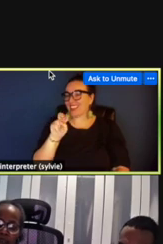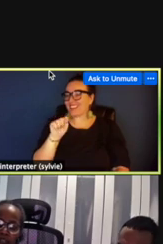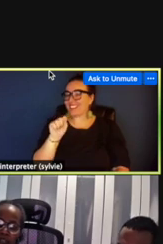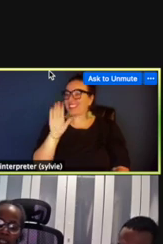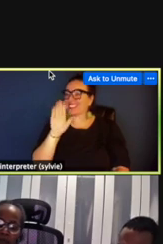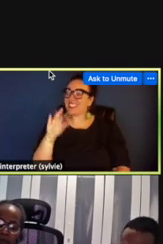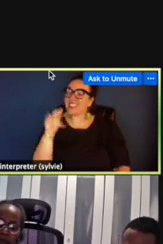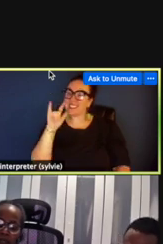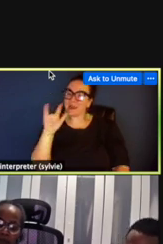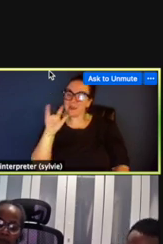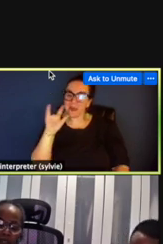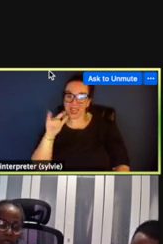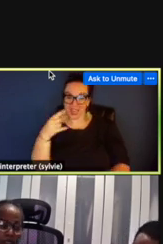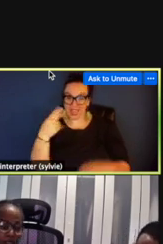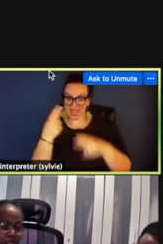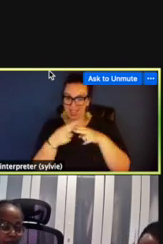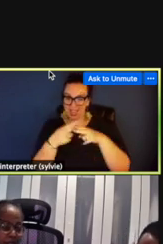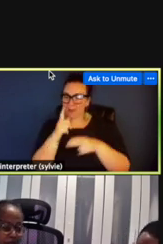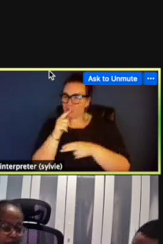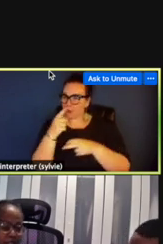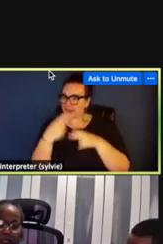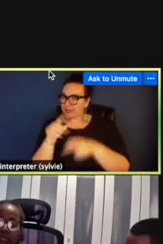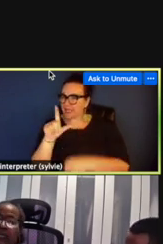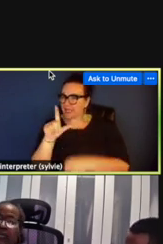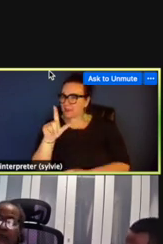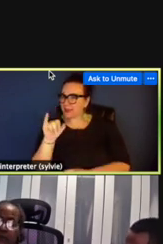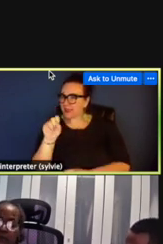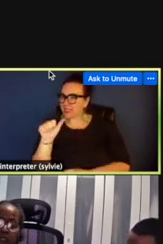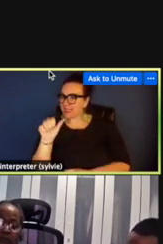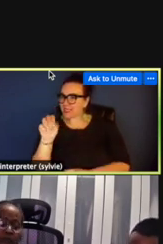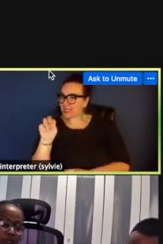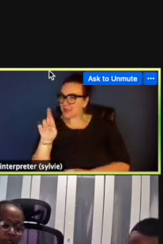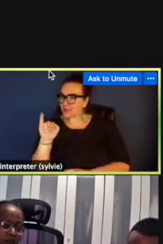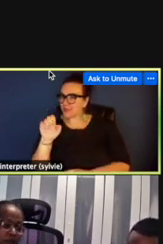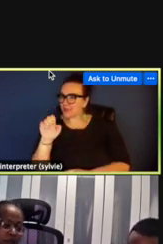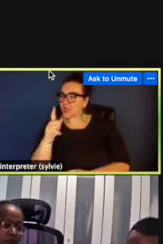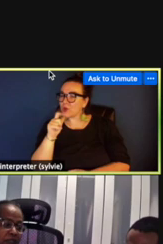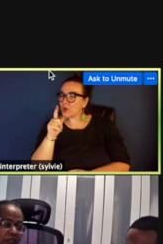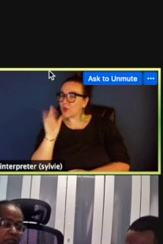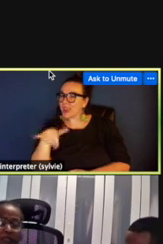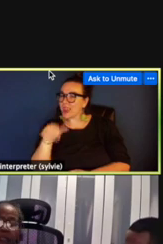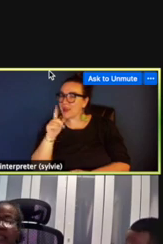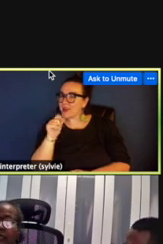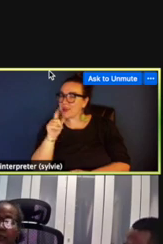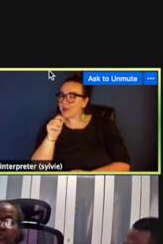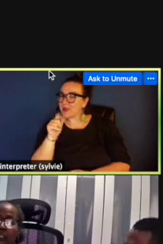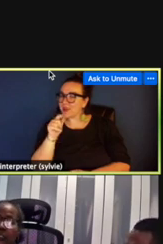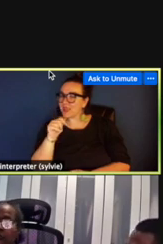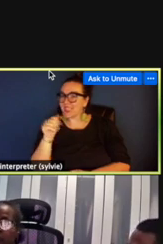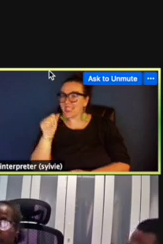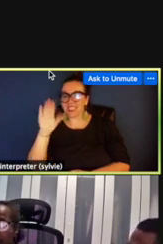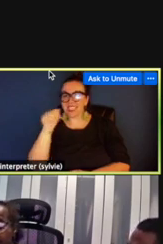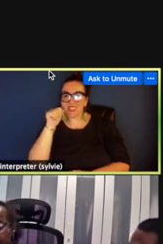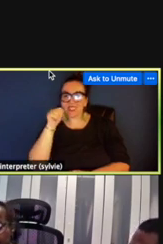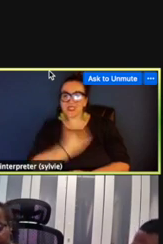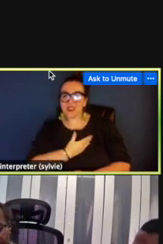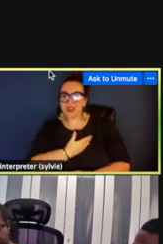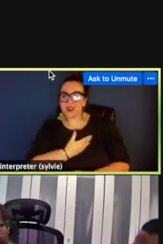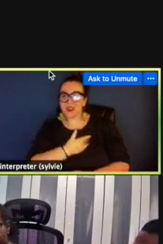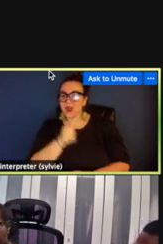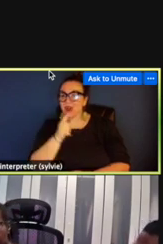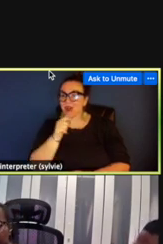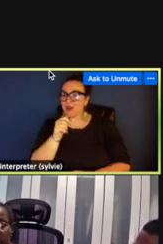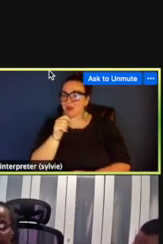it's the name. You see the name? Whose name is on it? Lisa Marie. And who's Lisa Marie? His daughter. And who was Lisa Marie married